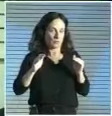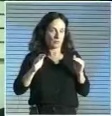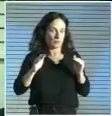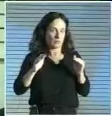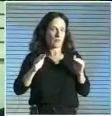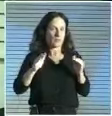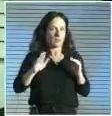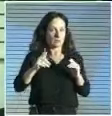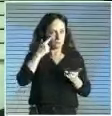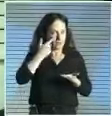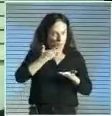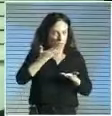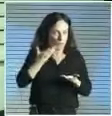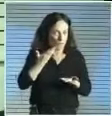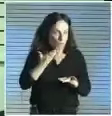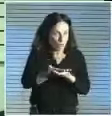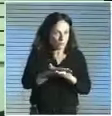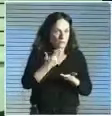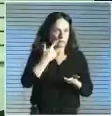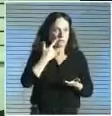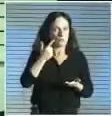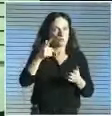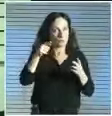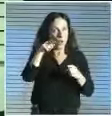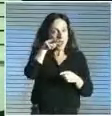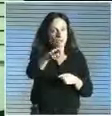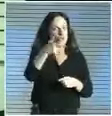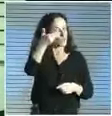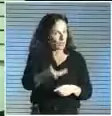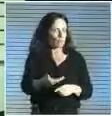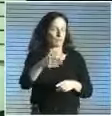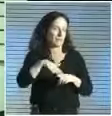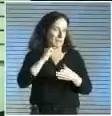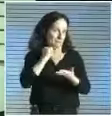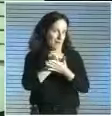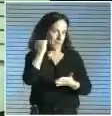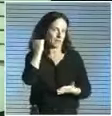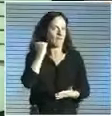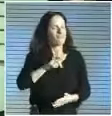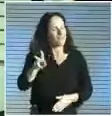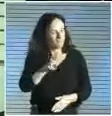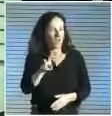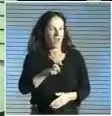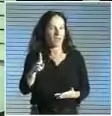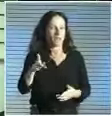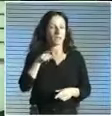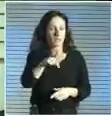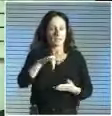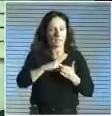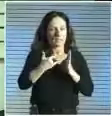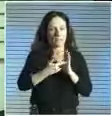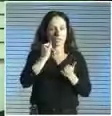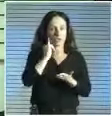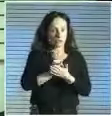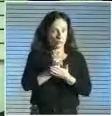committed on that. So this is just active in Italy, so it's a pilot. Yeah. I hope that it can be